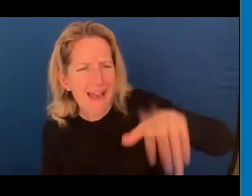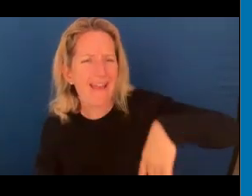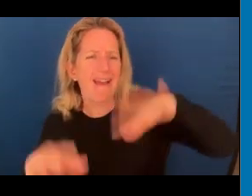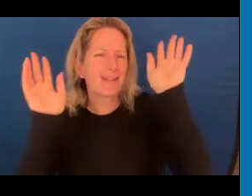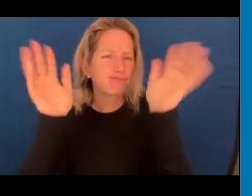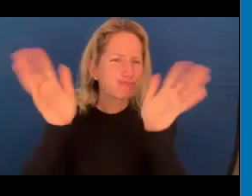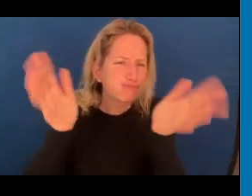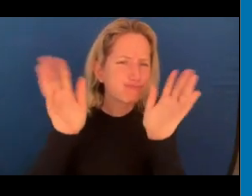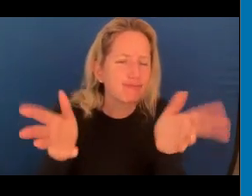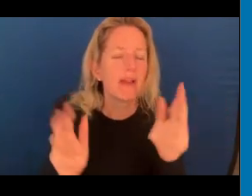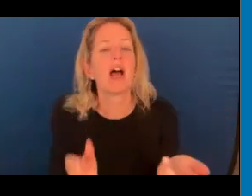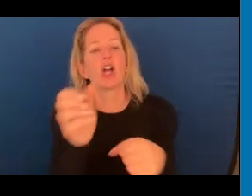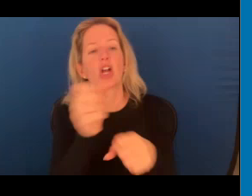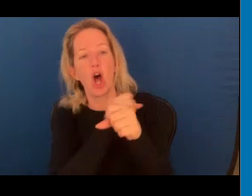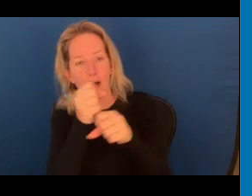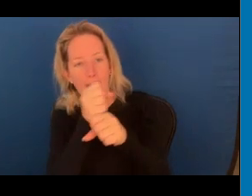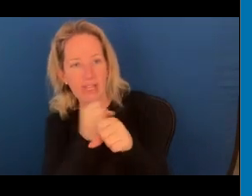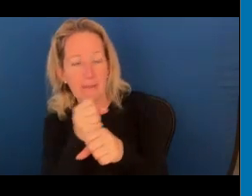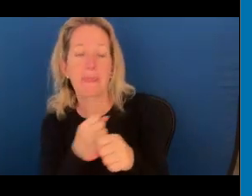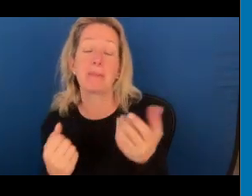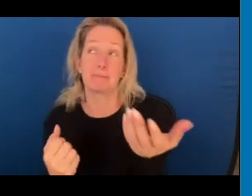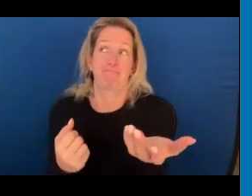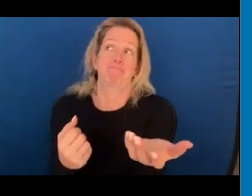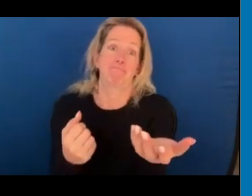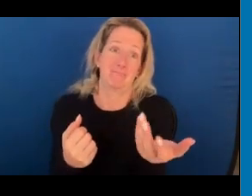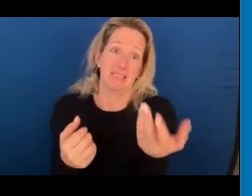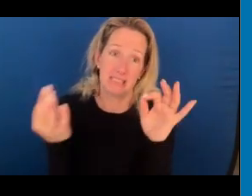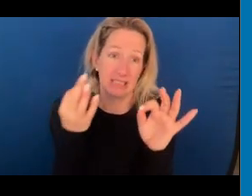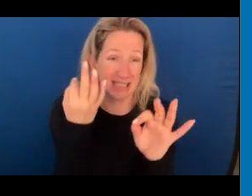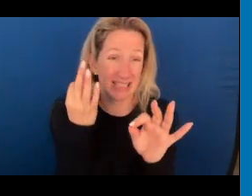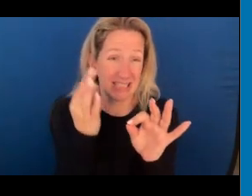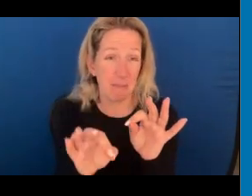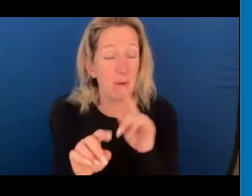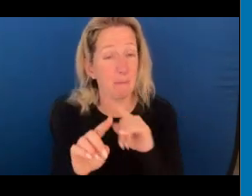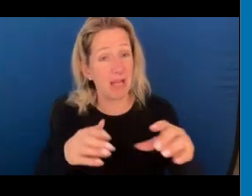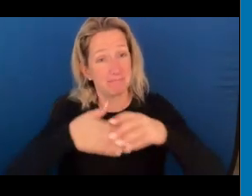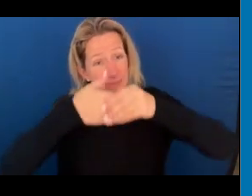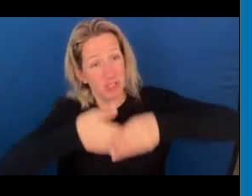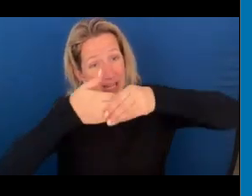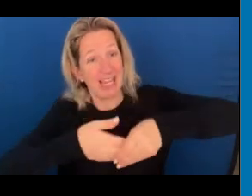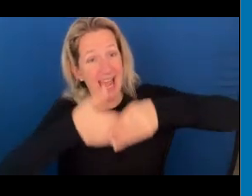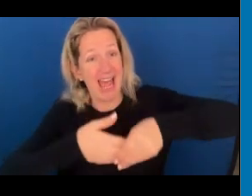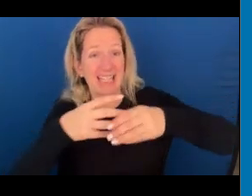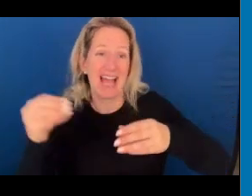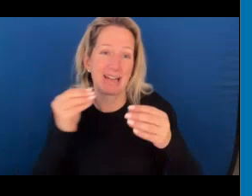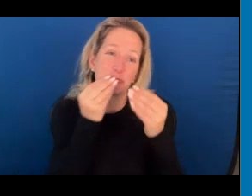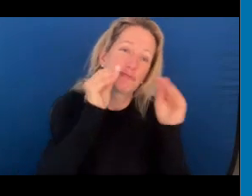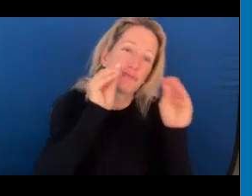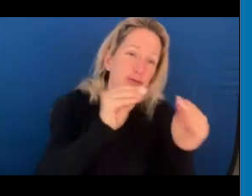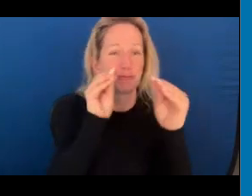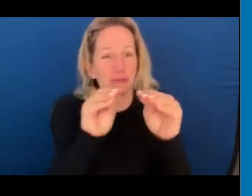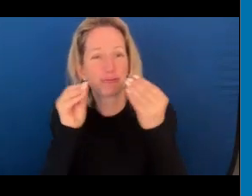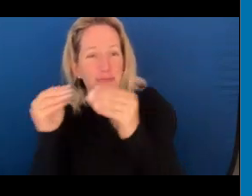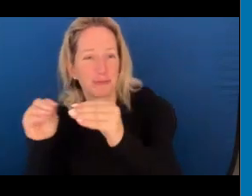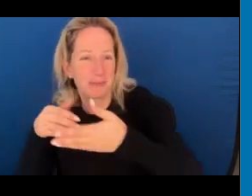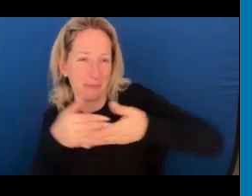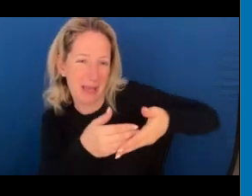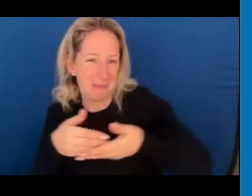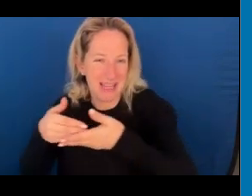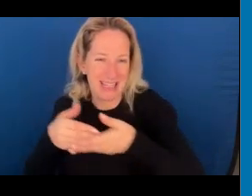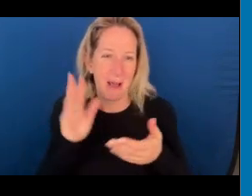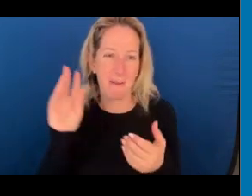talk. It's really, not to oversimplify it, but it's shaking hands and kissing babies, you know, and that's really what it